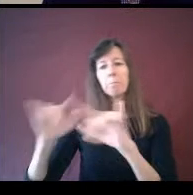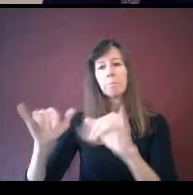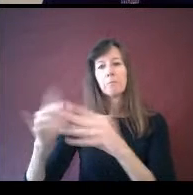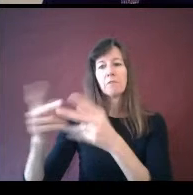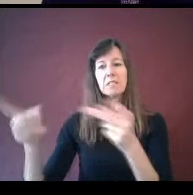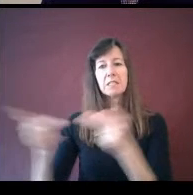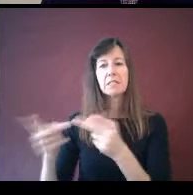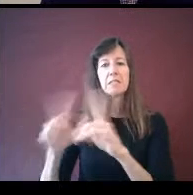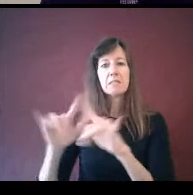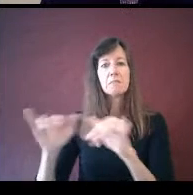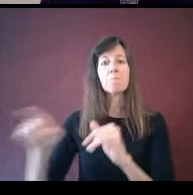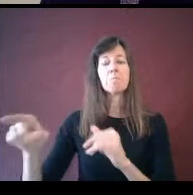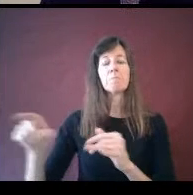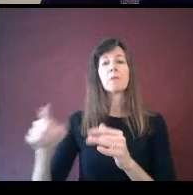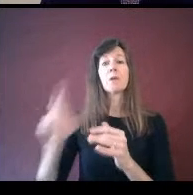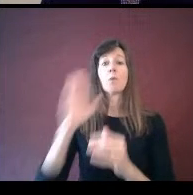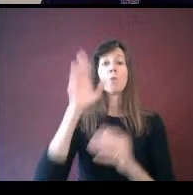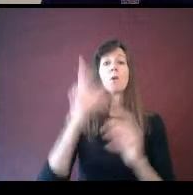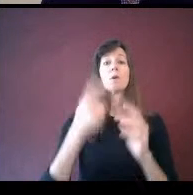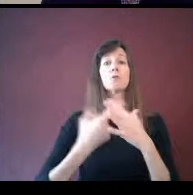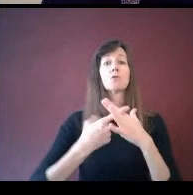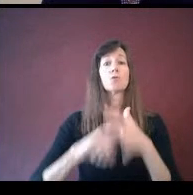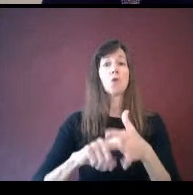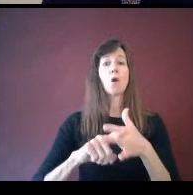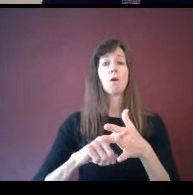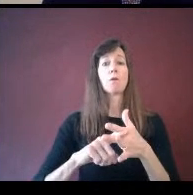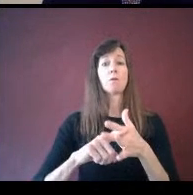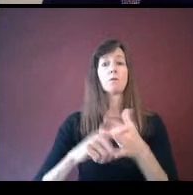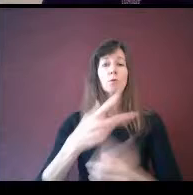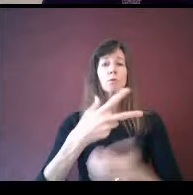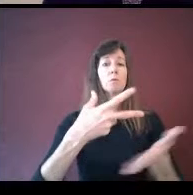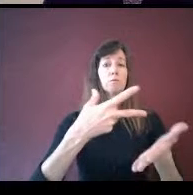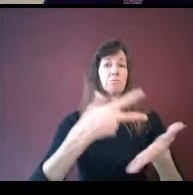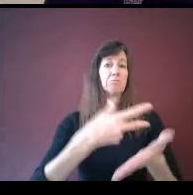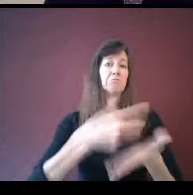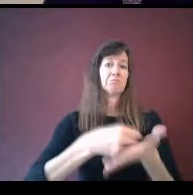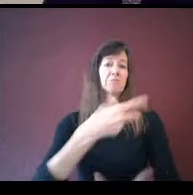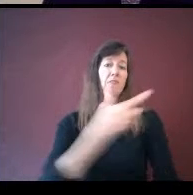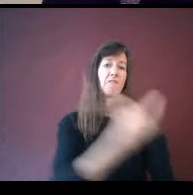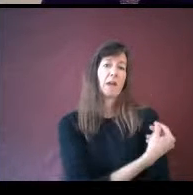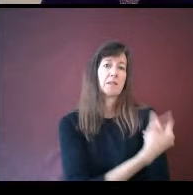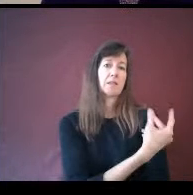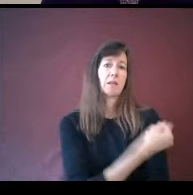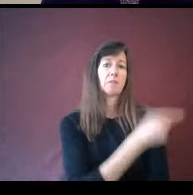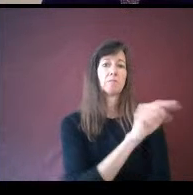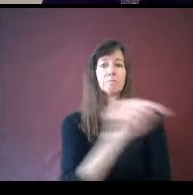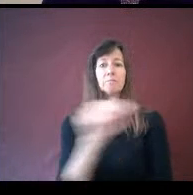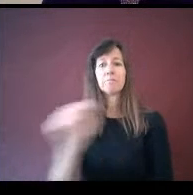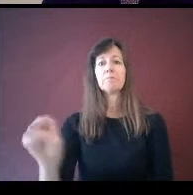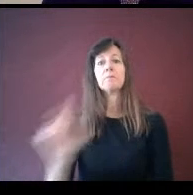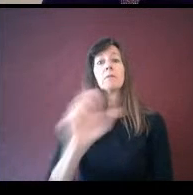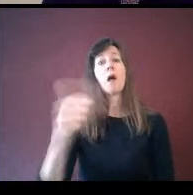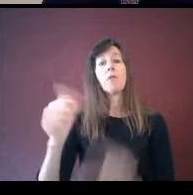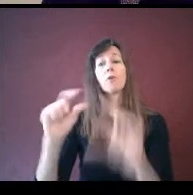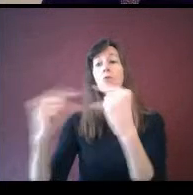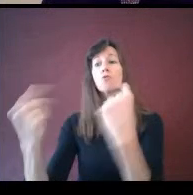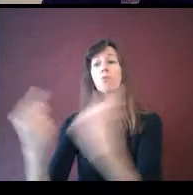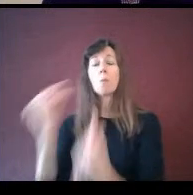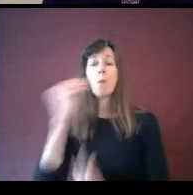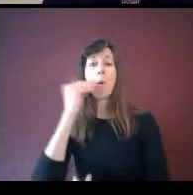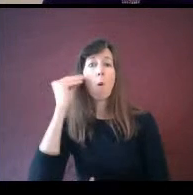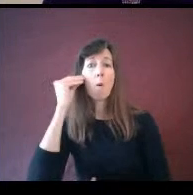administer vaccines to other group homes, including those for people with developmental disabilities throughout the